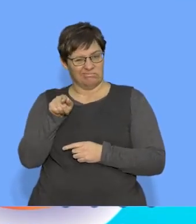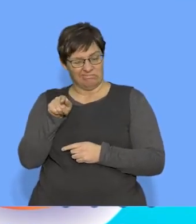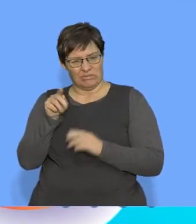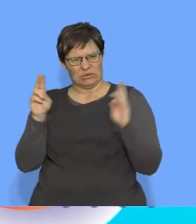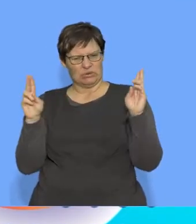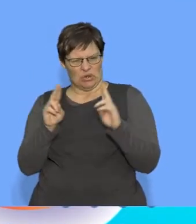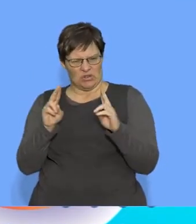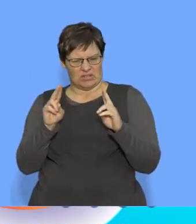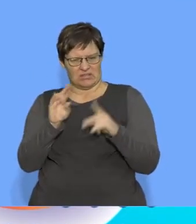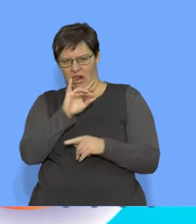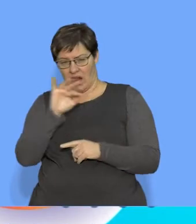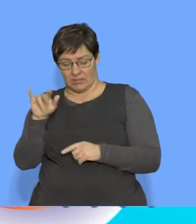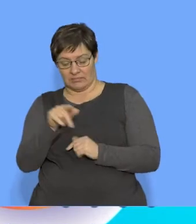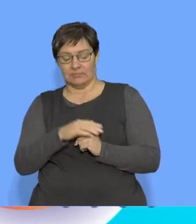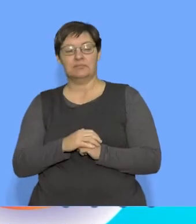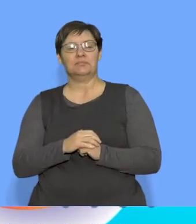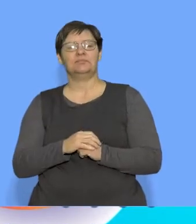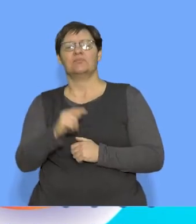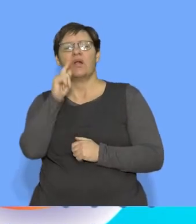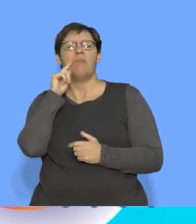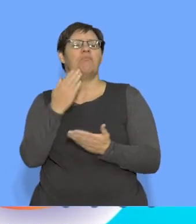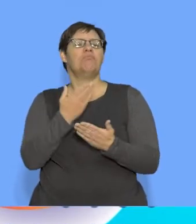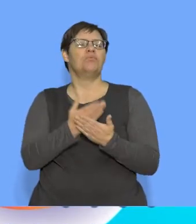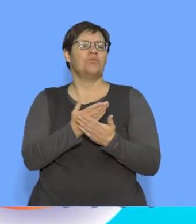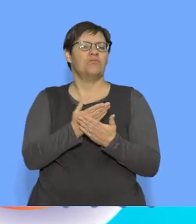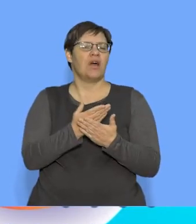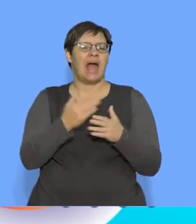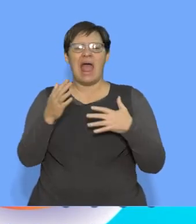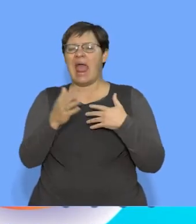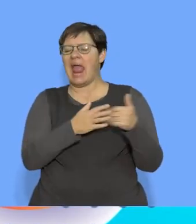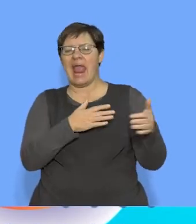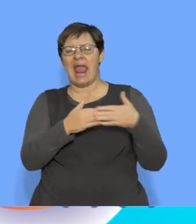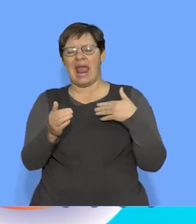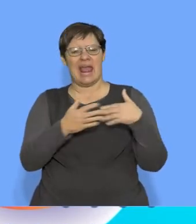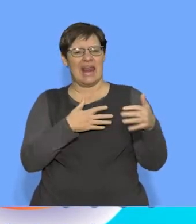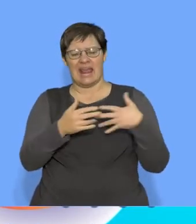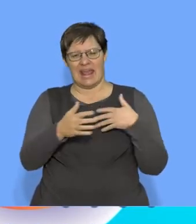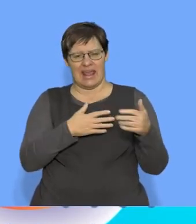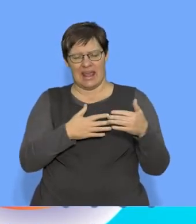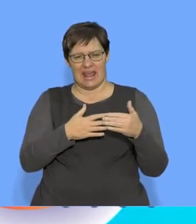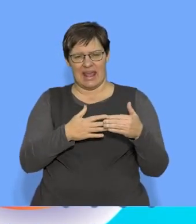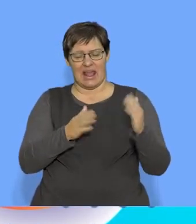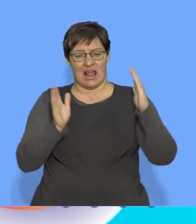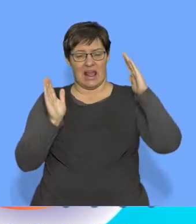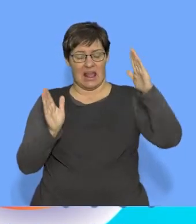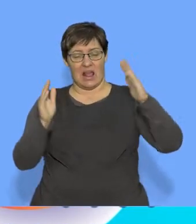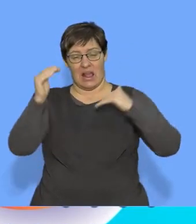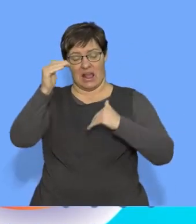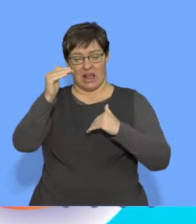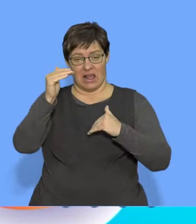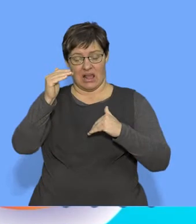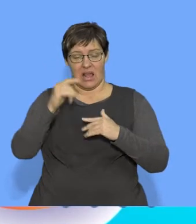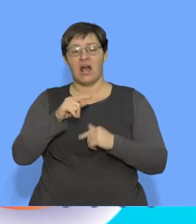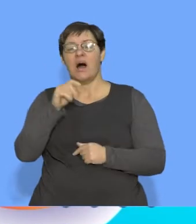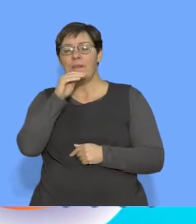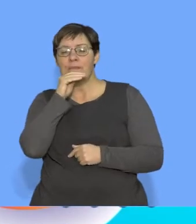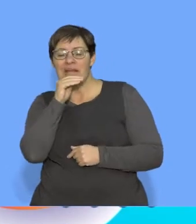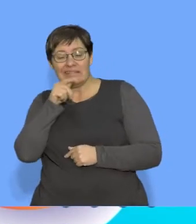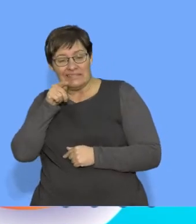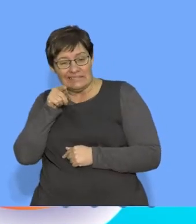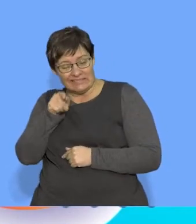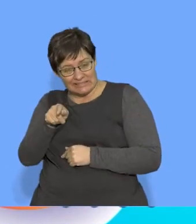apply in trying to prove that any quadrilateral that I'm given at any point is